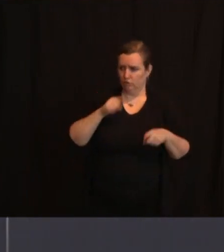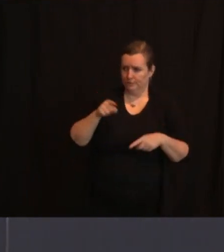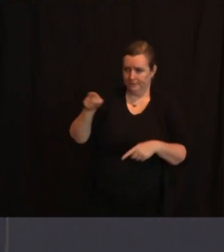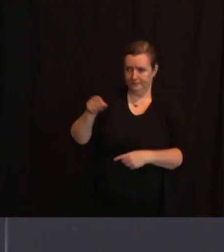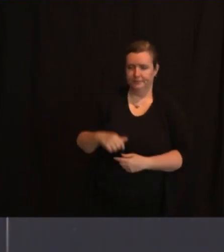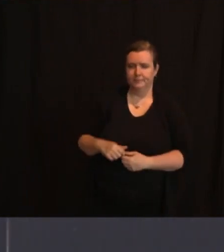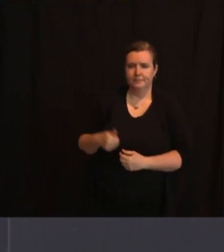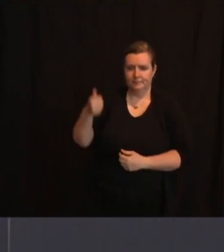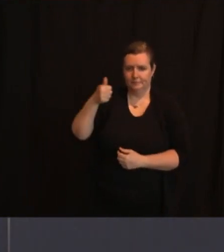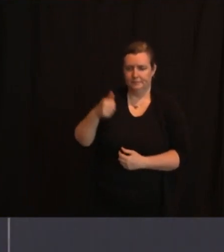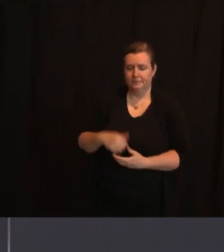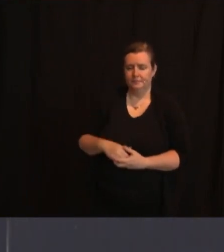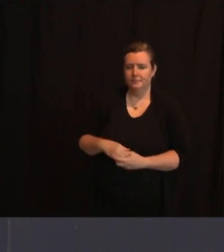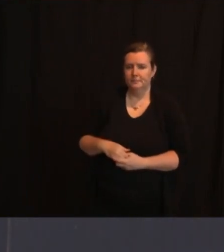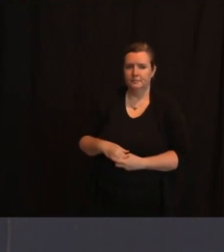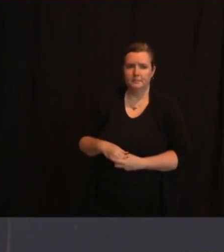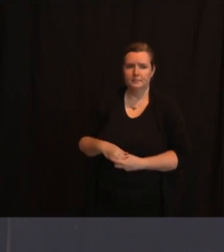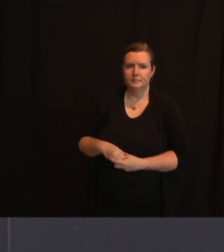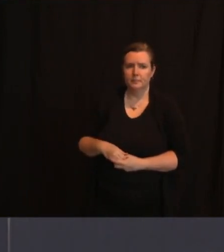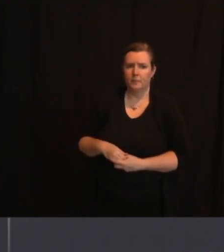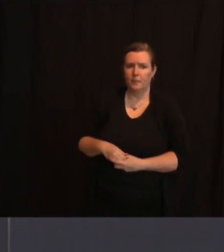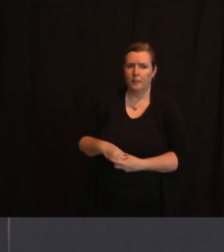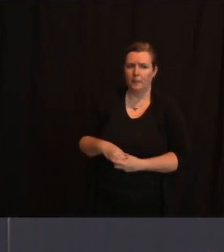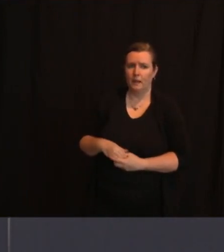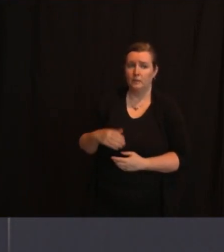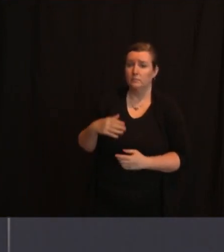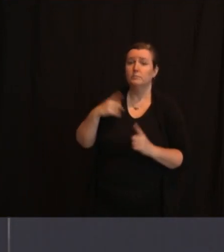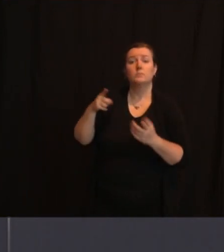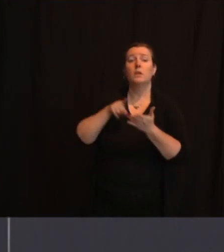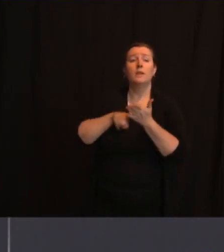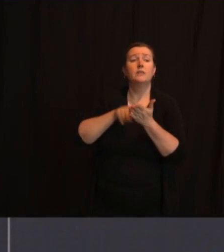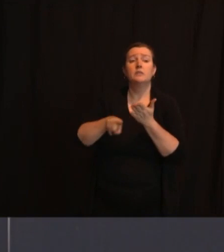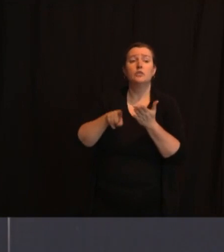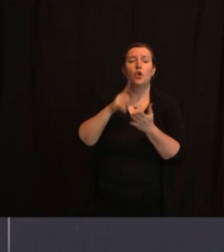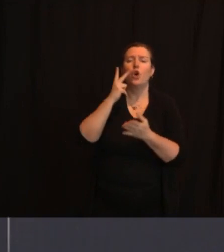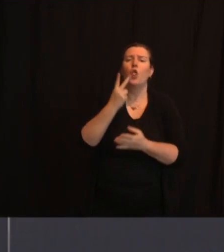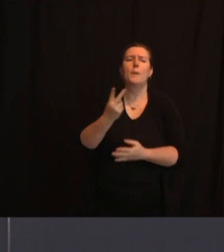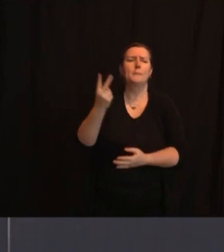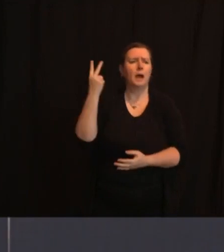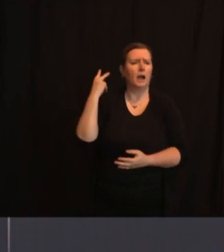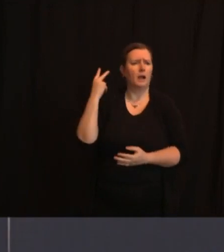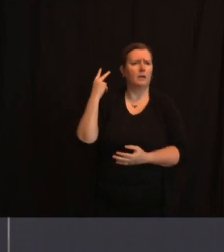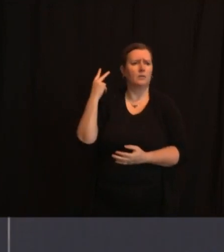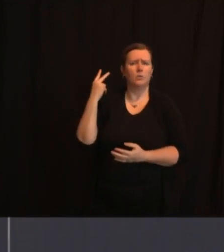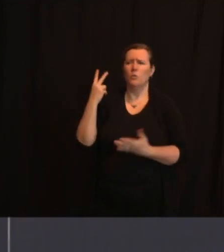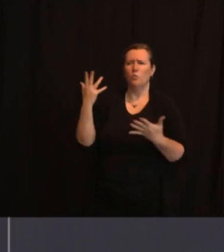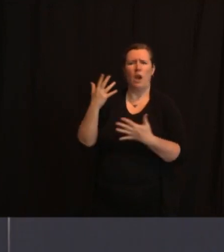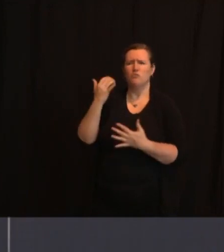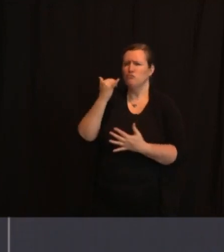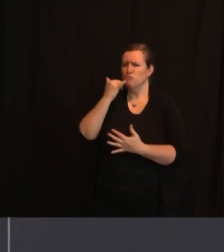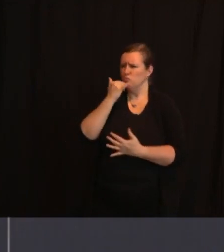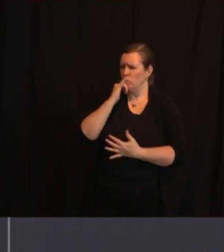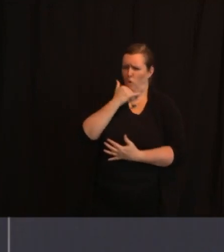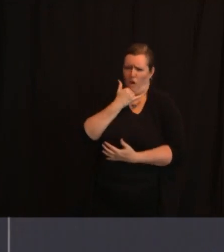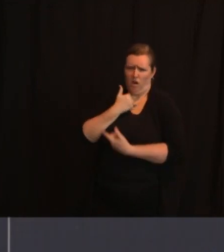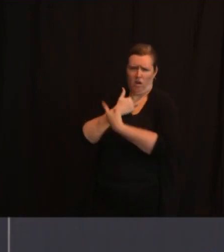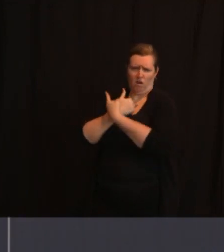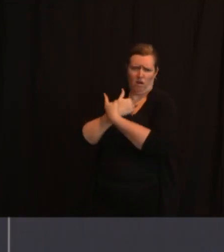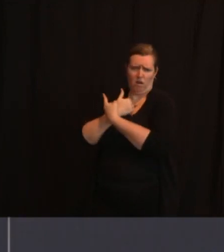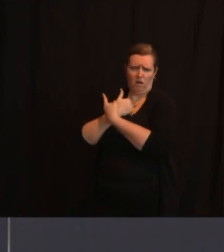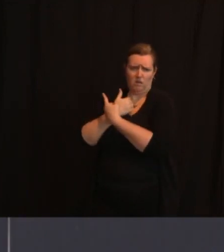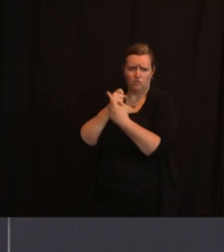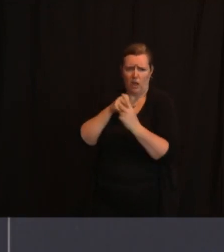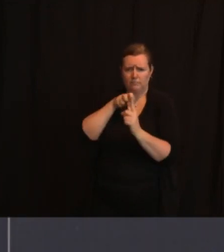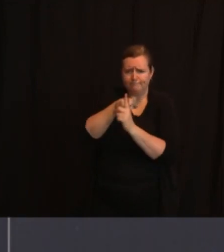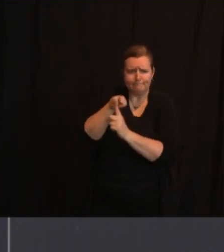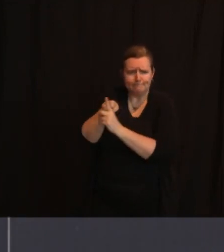of our investigation is to look backward and to determine what went wrong, and if anyone did anything wrong or illegal. And if they did,